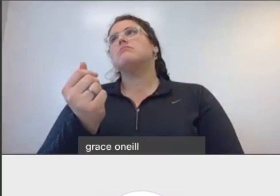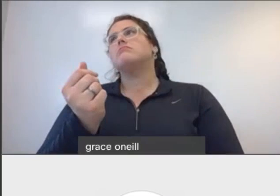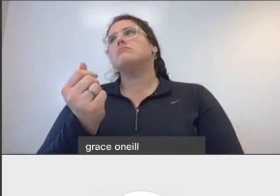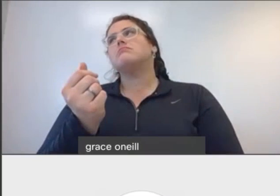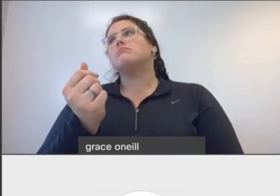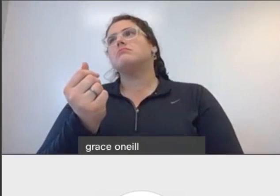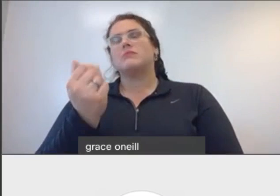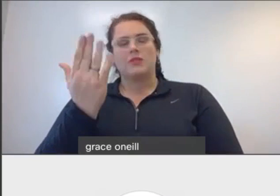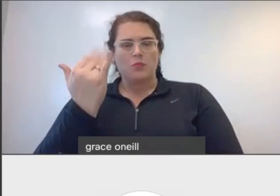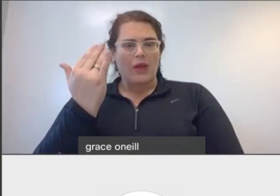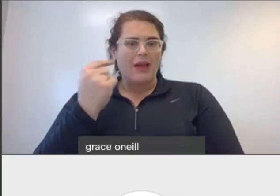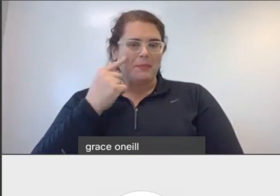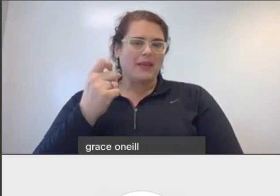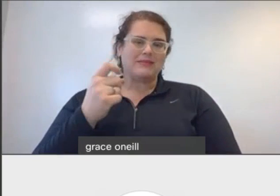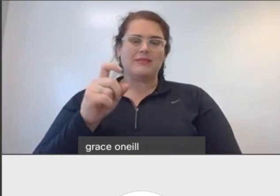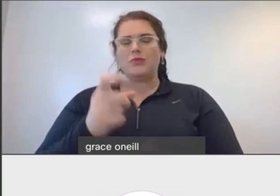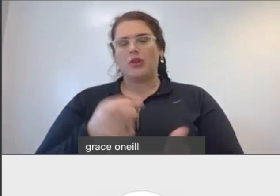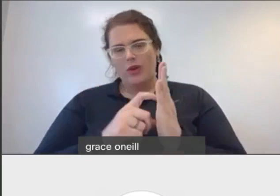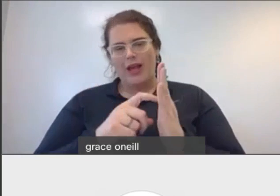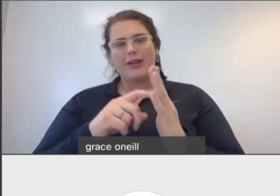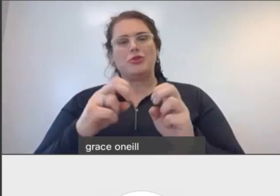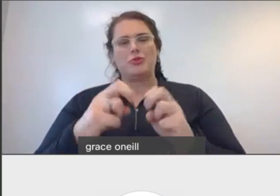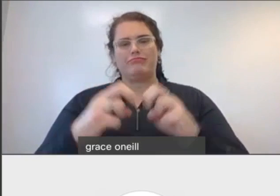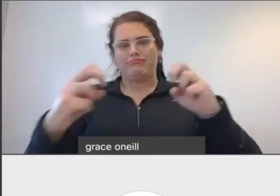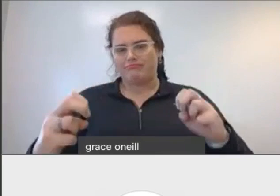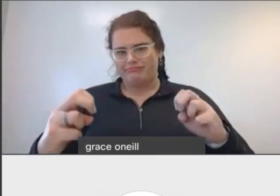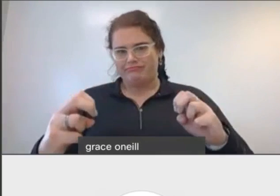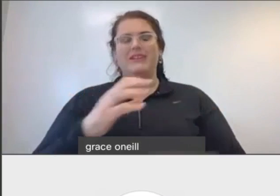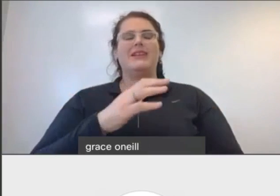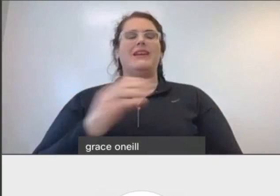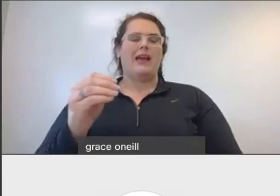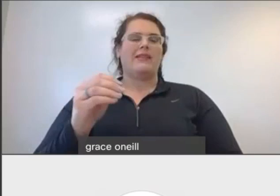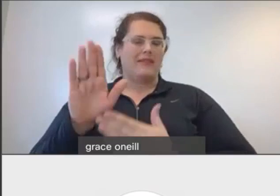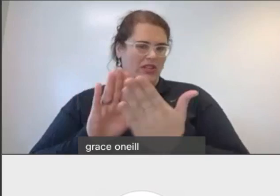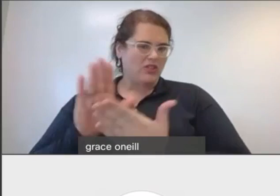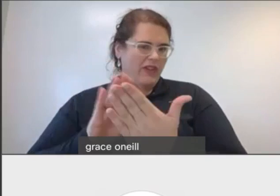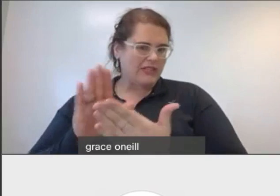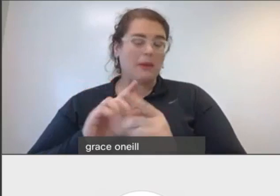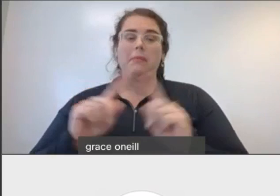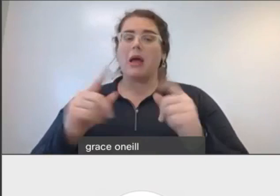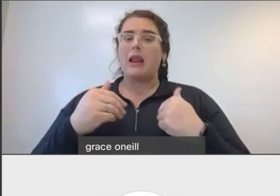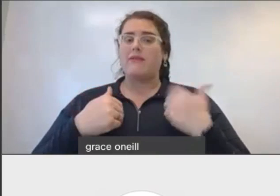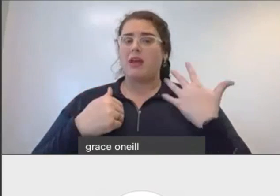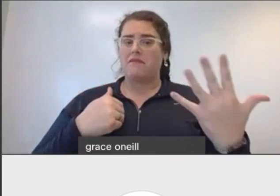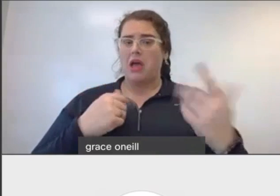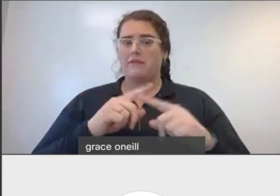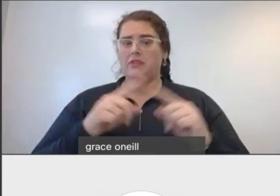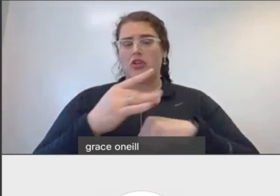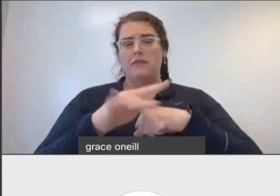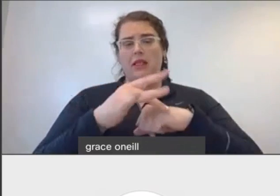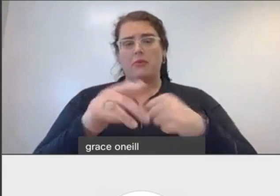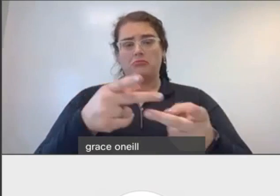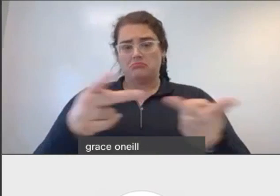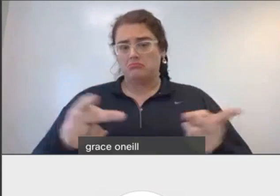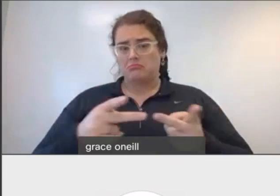in order to maintain distance and because it's in person. But there are 5 slots still in for the March